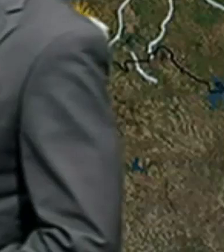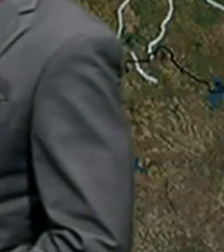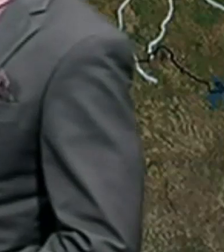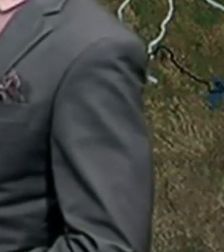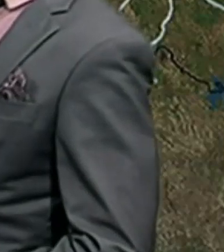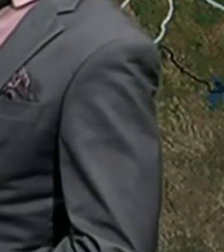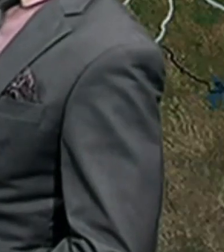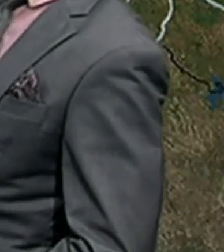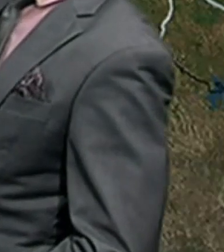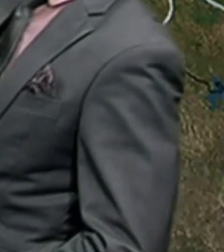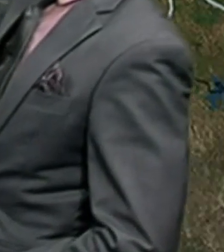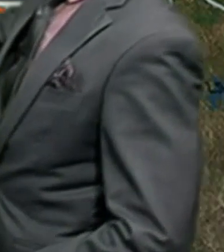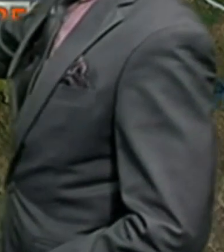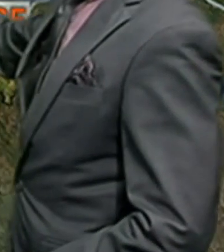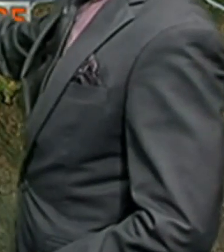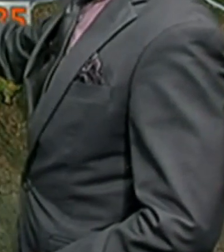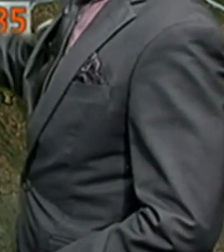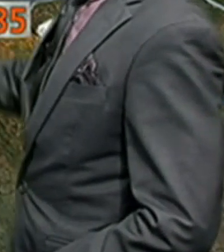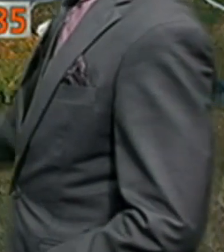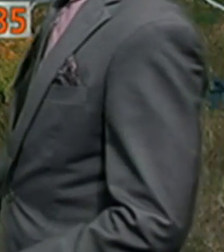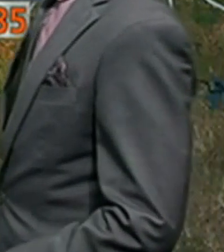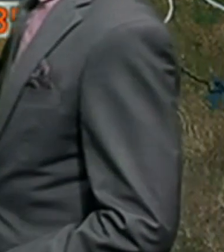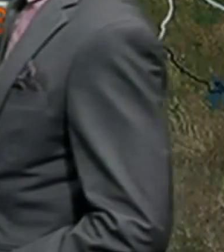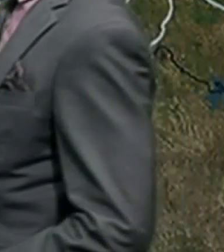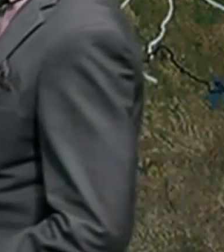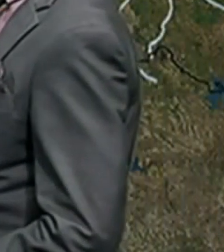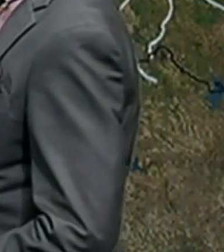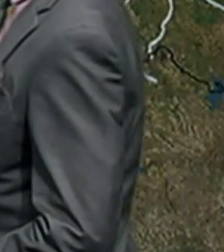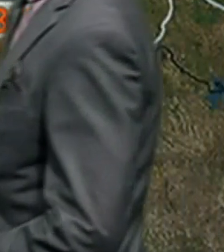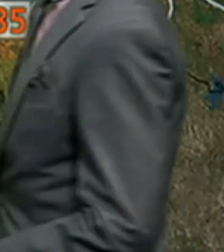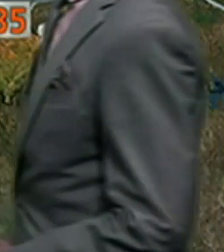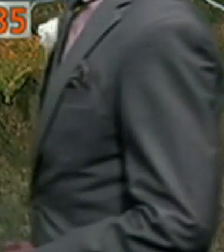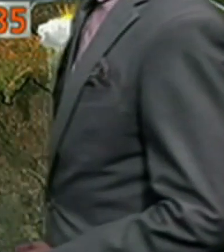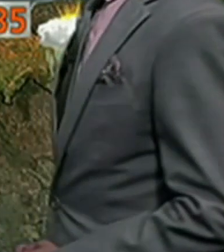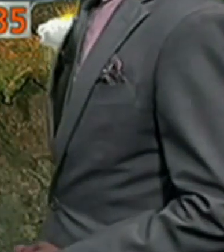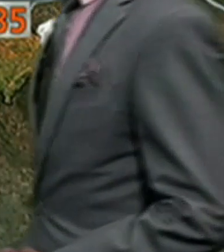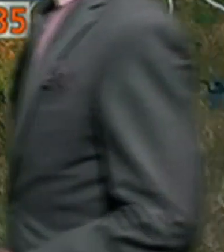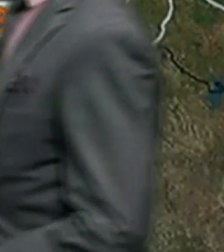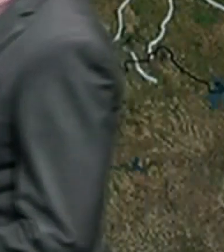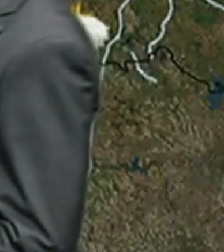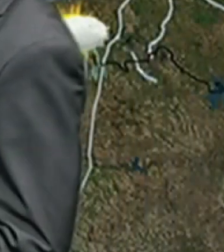province yeo ka moka le gona ka Mahikeng le ka Lichtenburg mo province yeo go bontšha gore go tla ba go